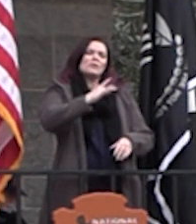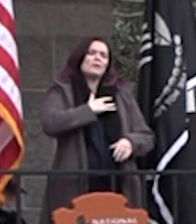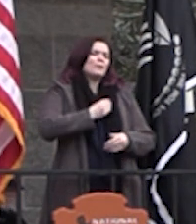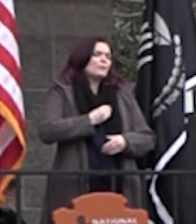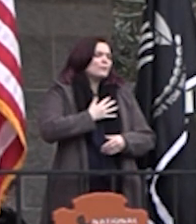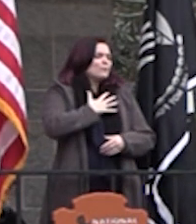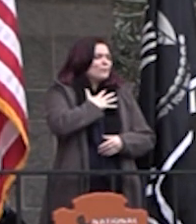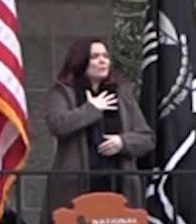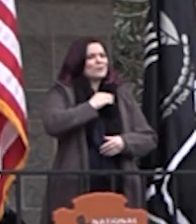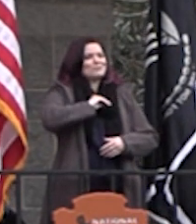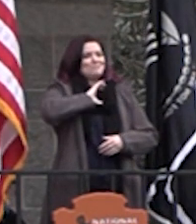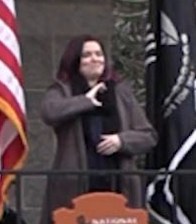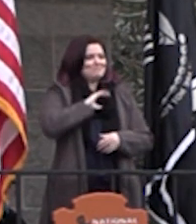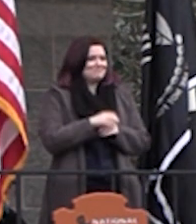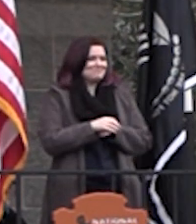And if you don't have the Christmas spirit,